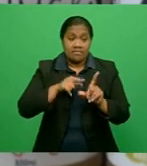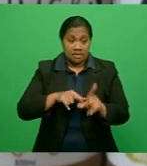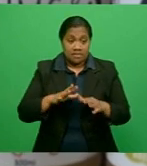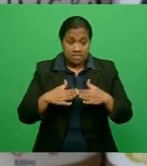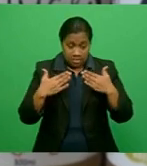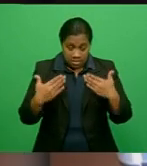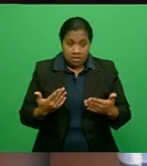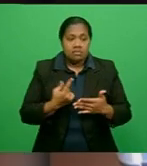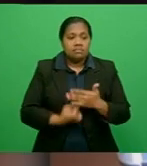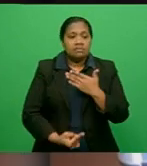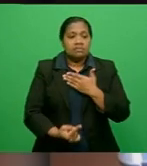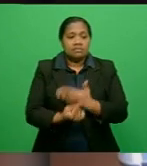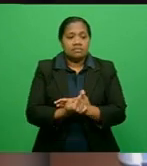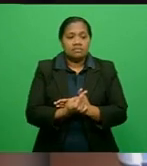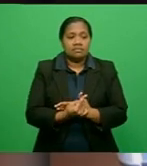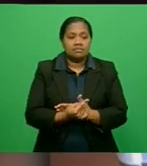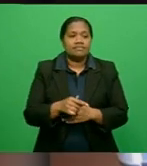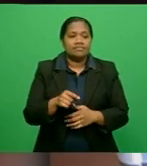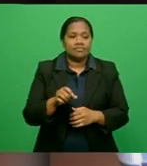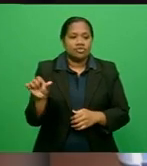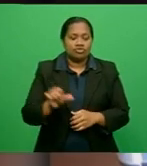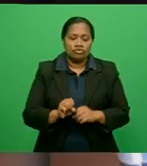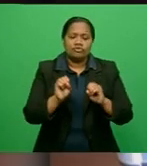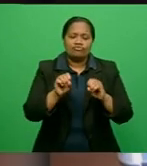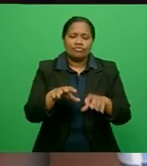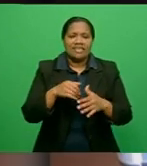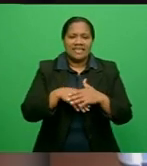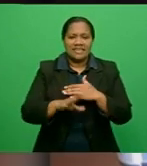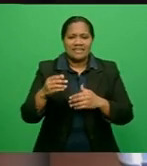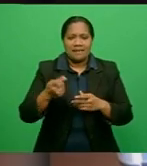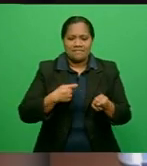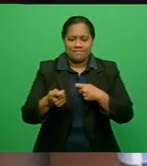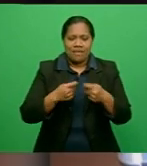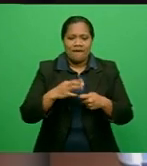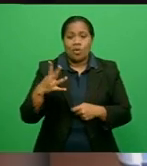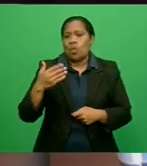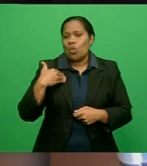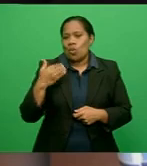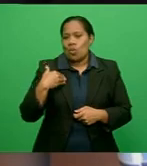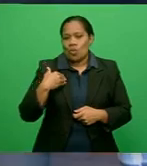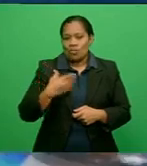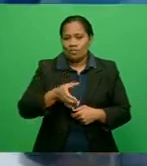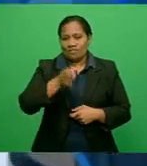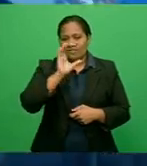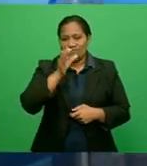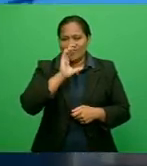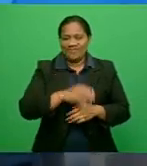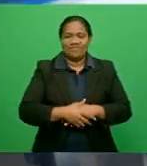competitor in the market for healthy drinks. Ritika Pratap, FBC News.